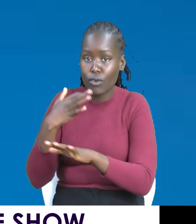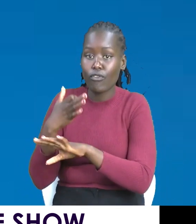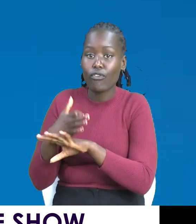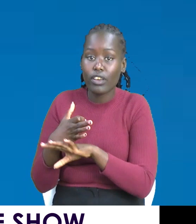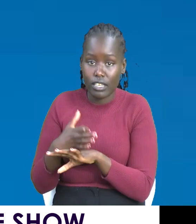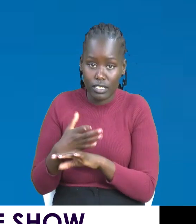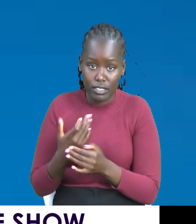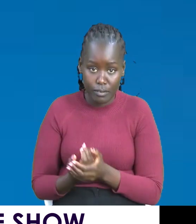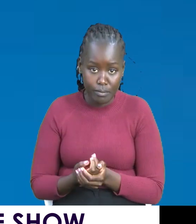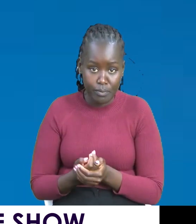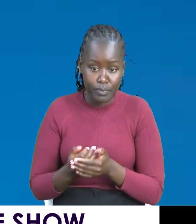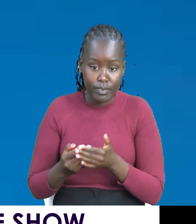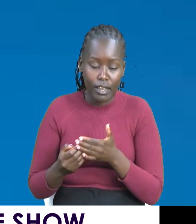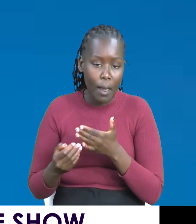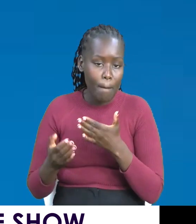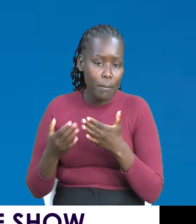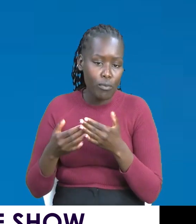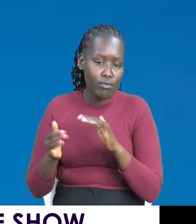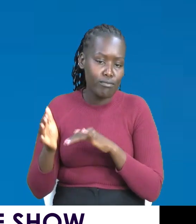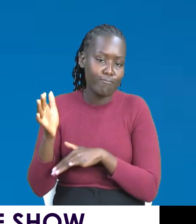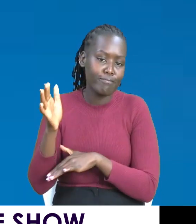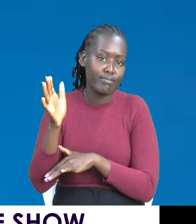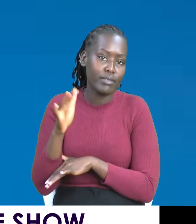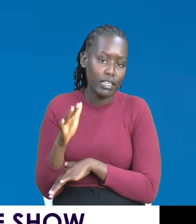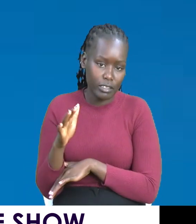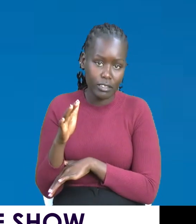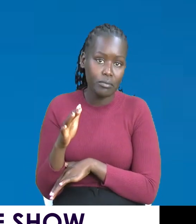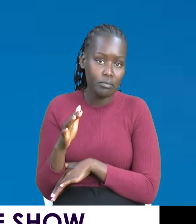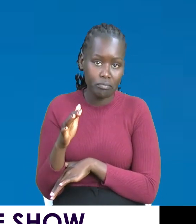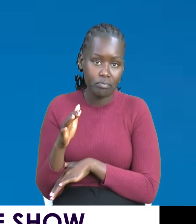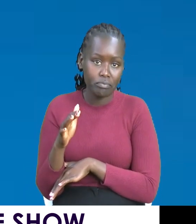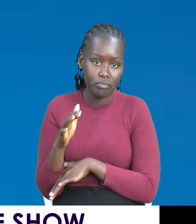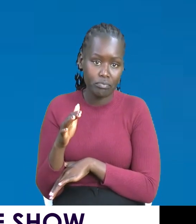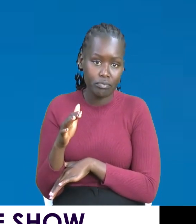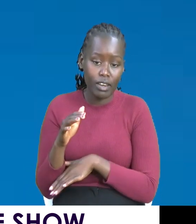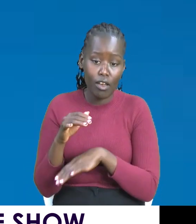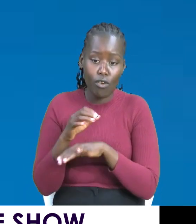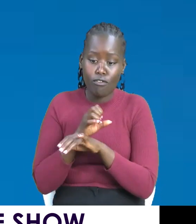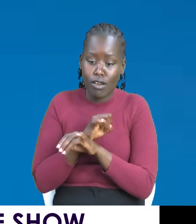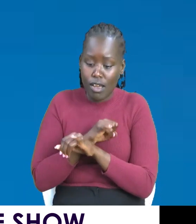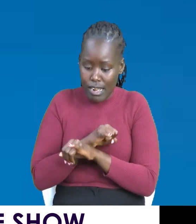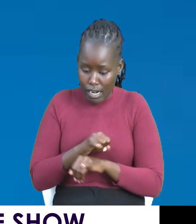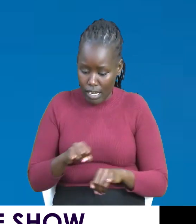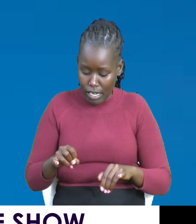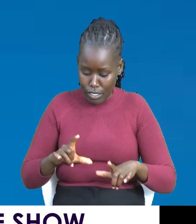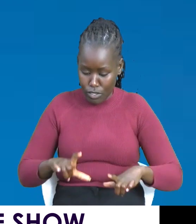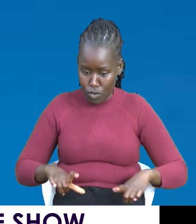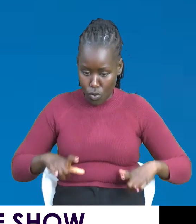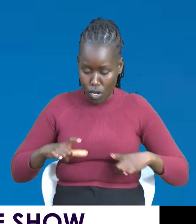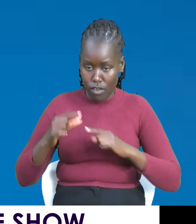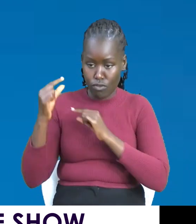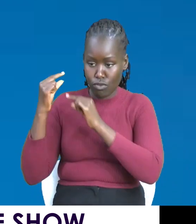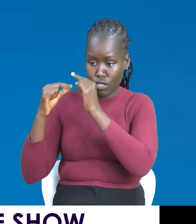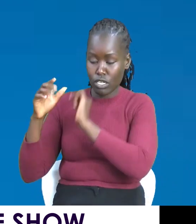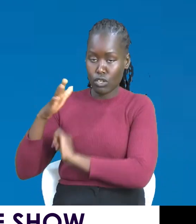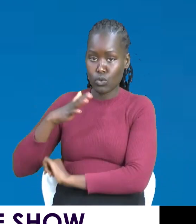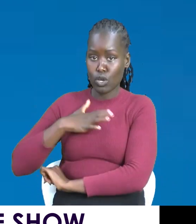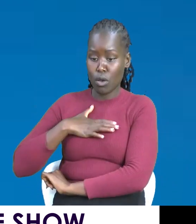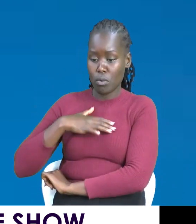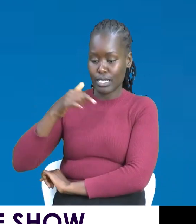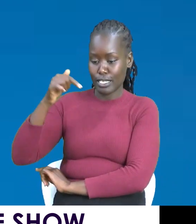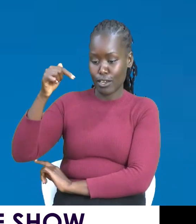fakeness. May we restore sanctity of life to our generation